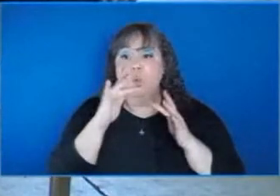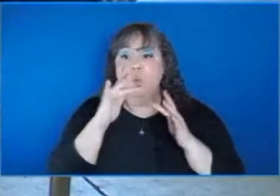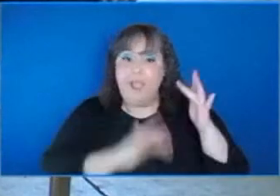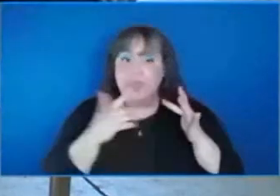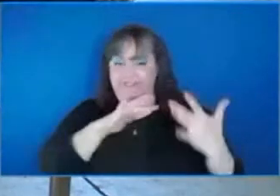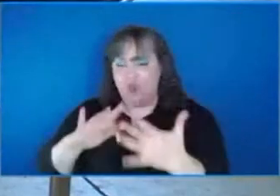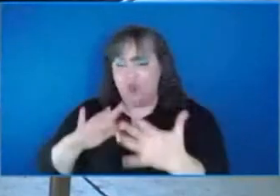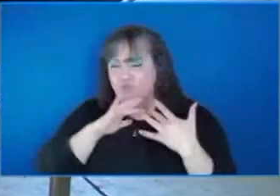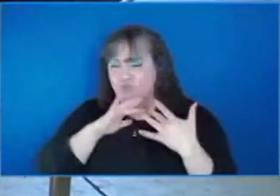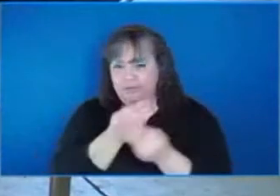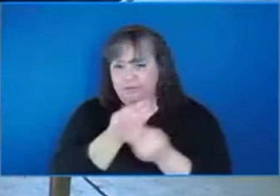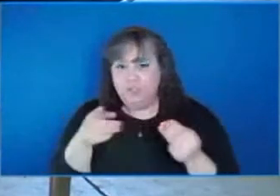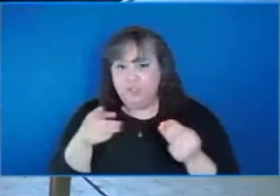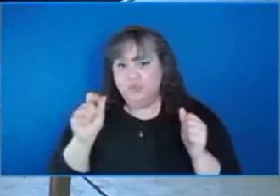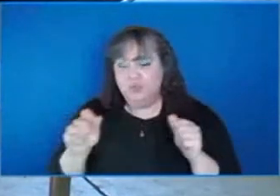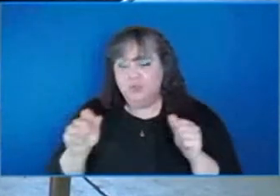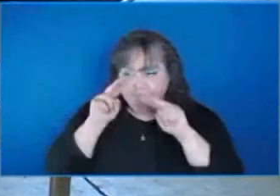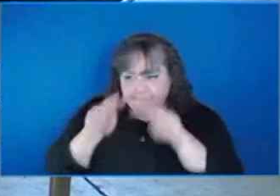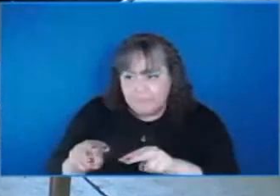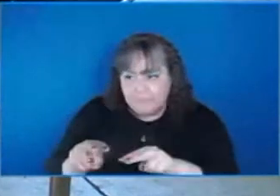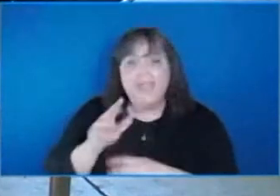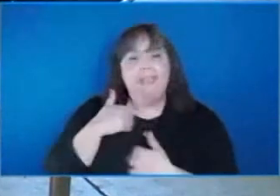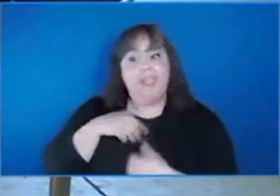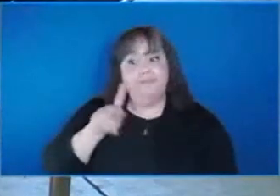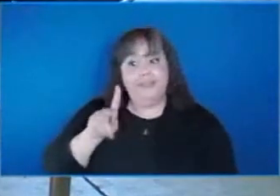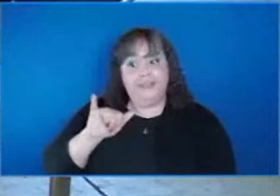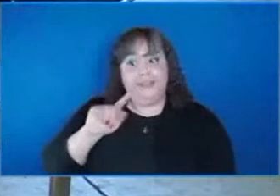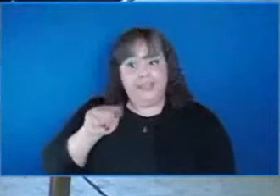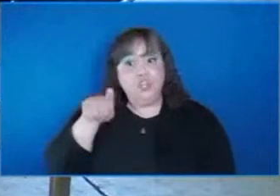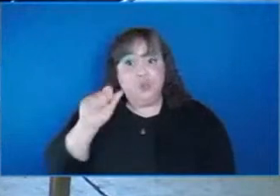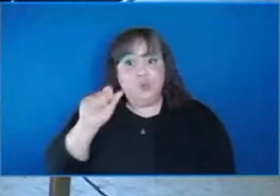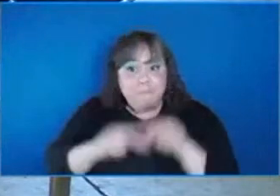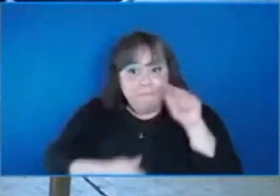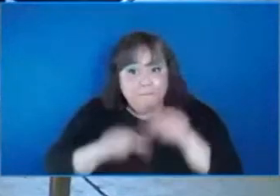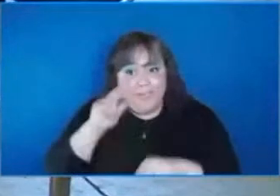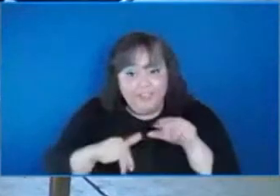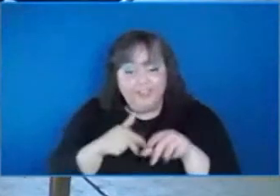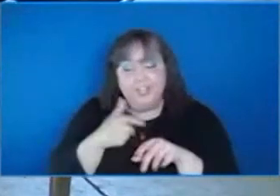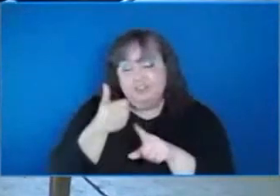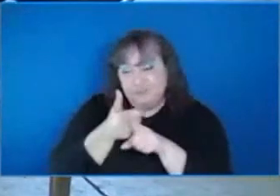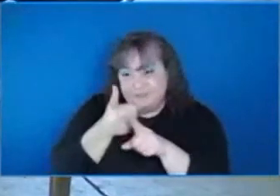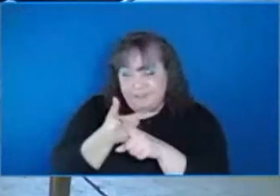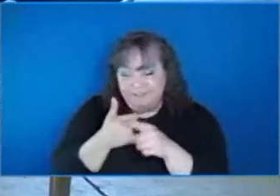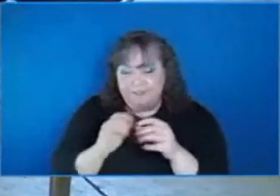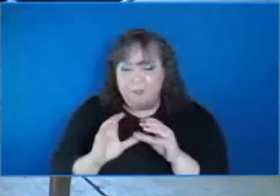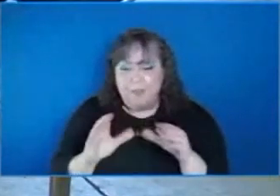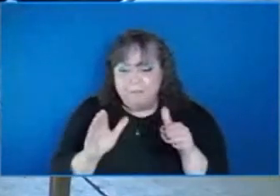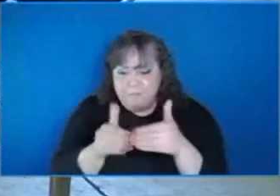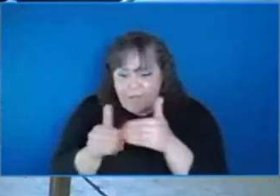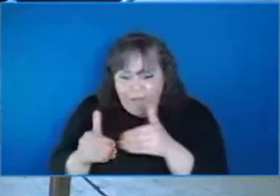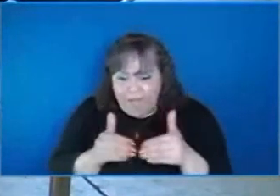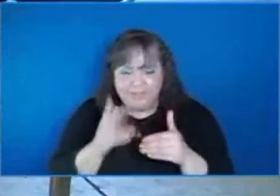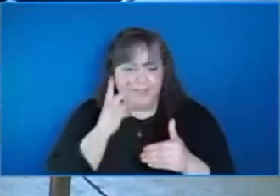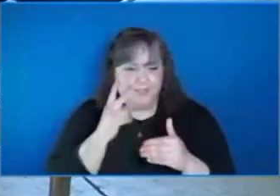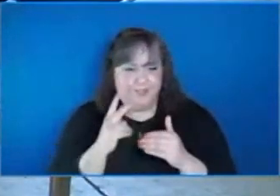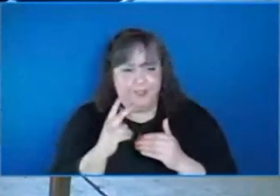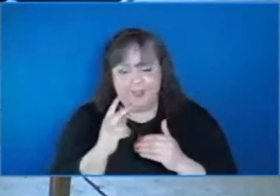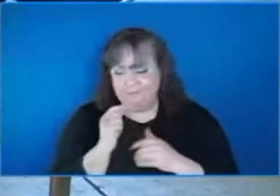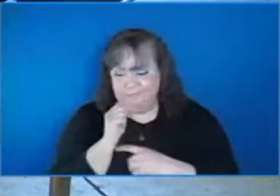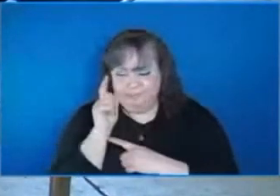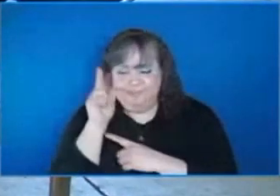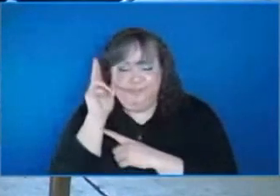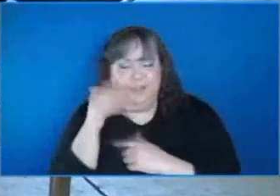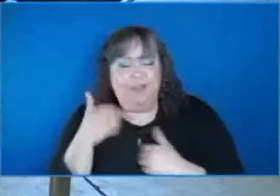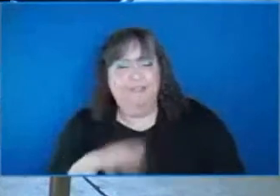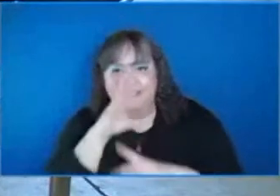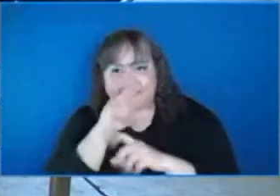and there's a kit where you can build the DART spacecraft out of blocks. That's so cool. Yeah, I saw that the other night. It's awesome. There's a virtual spacecraft